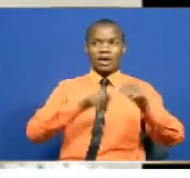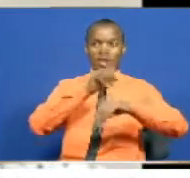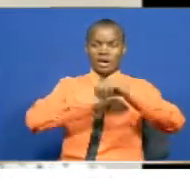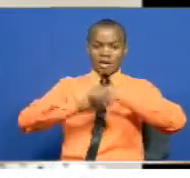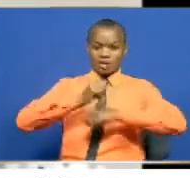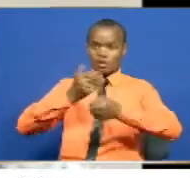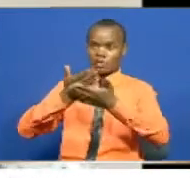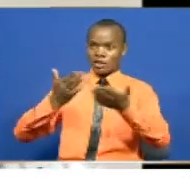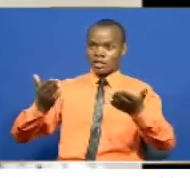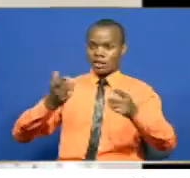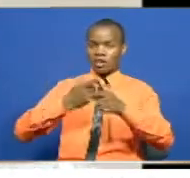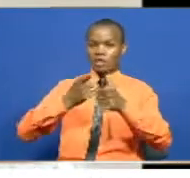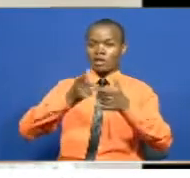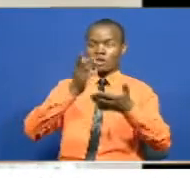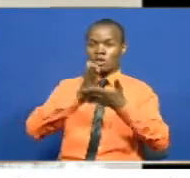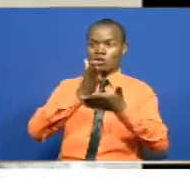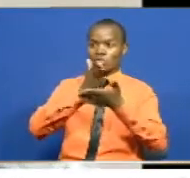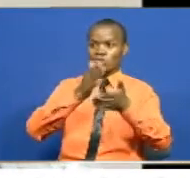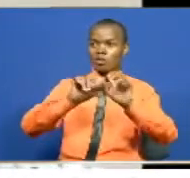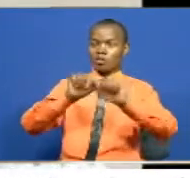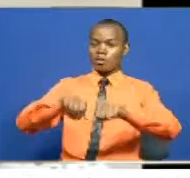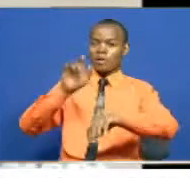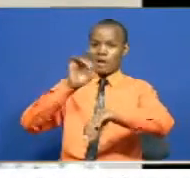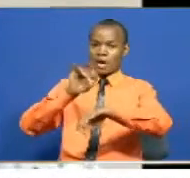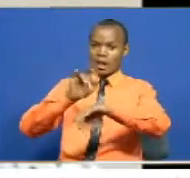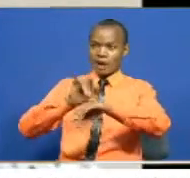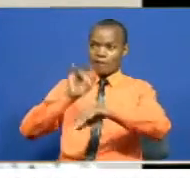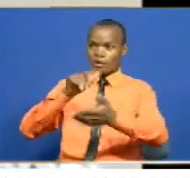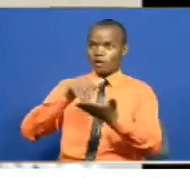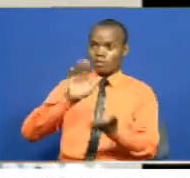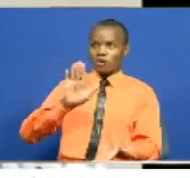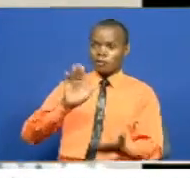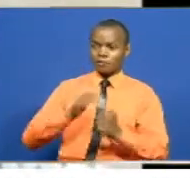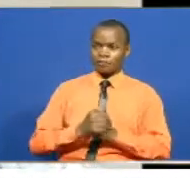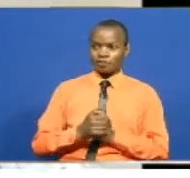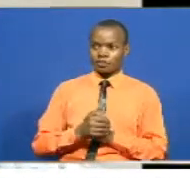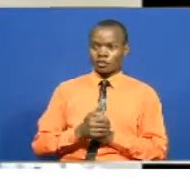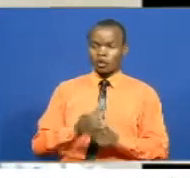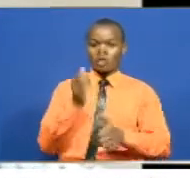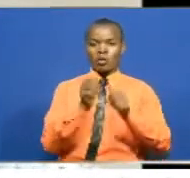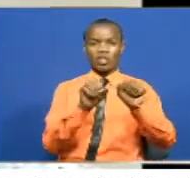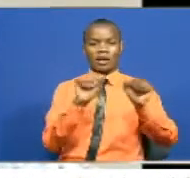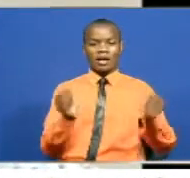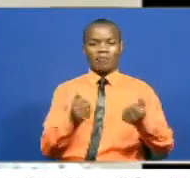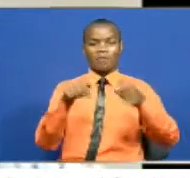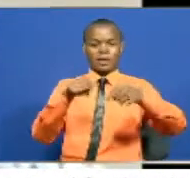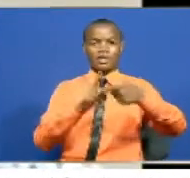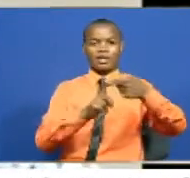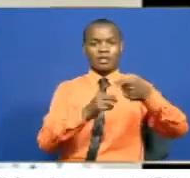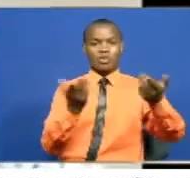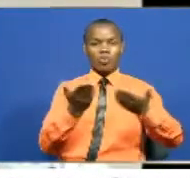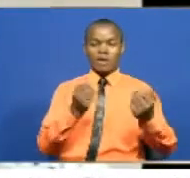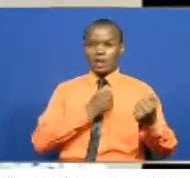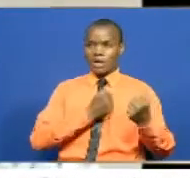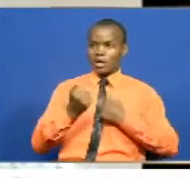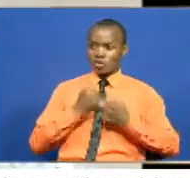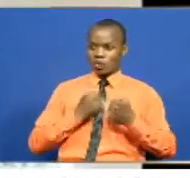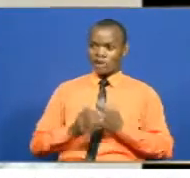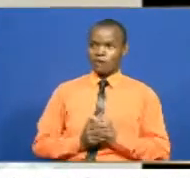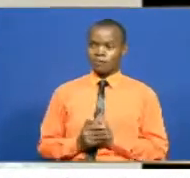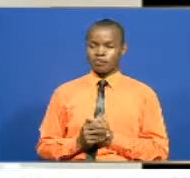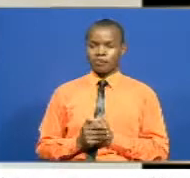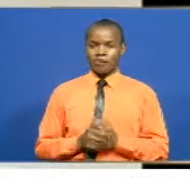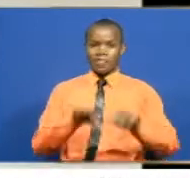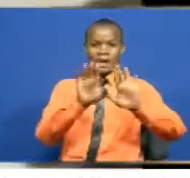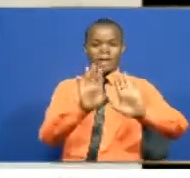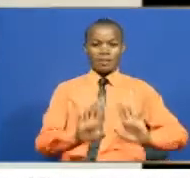otherwise we'll be out of that AfroBasket will take place this year in Rwanda. That's why I think we have to play.